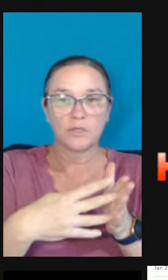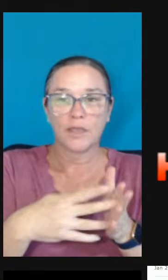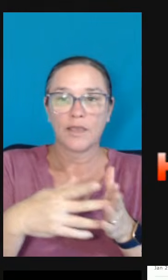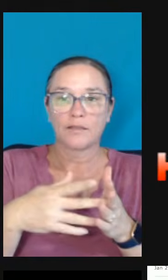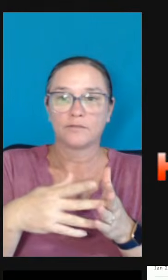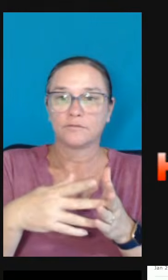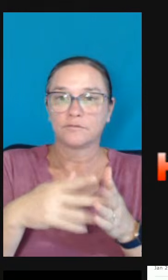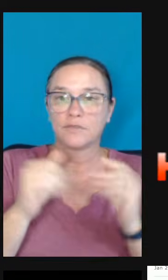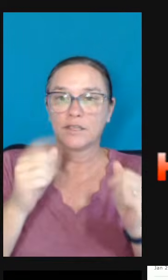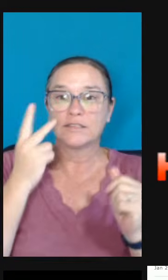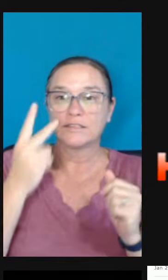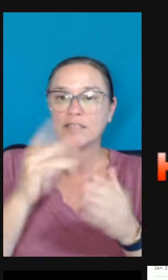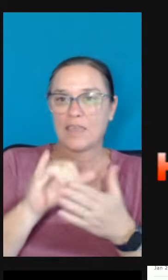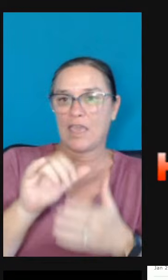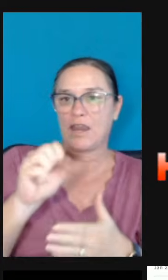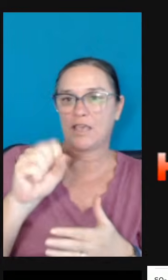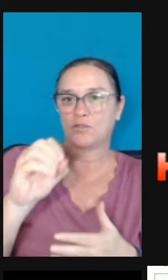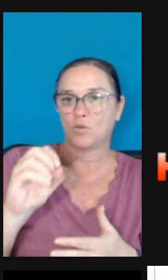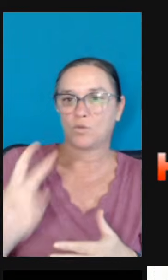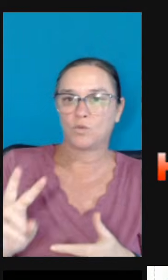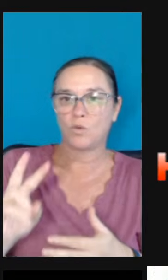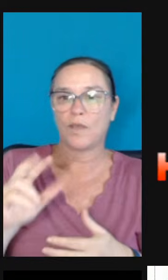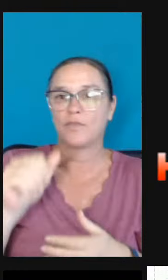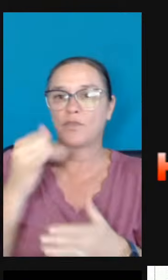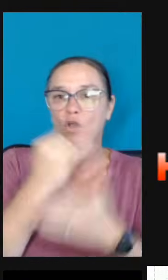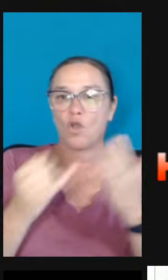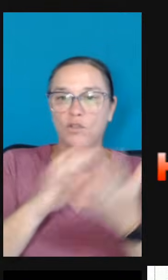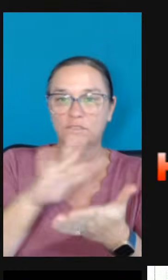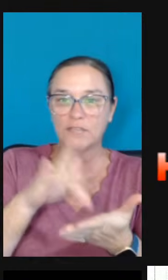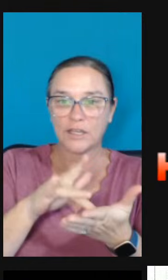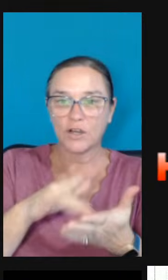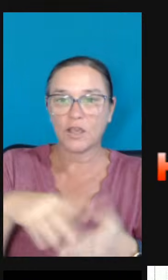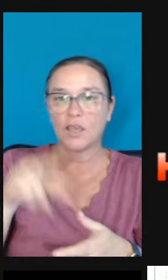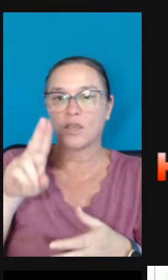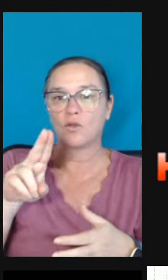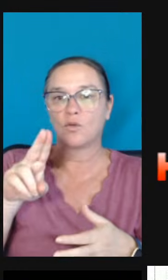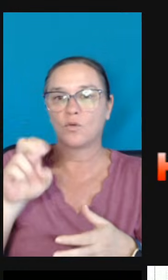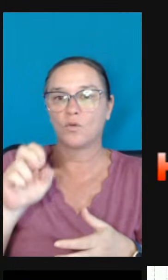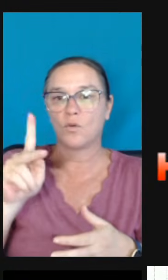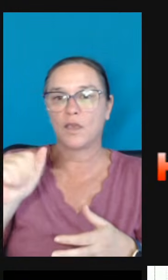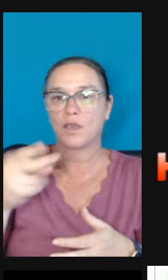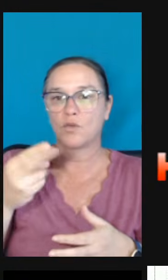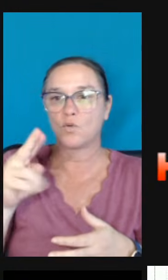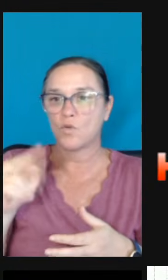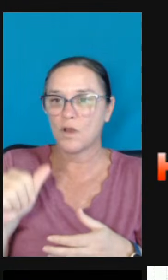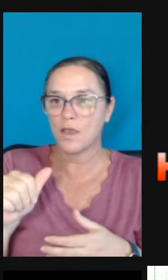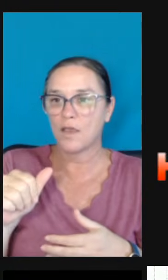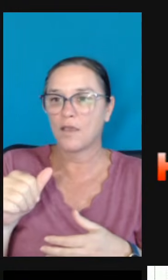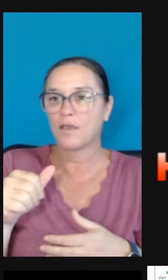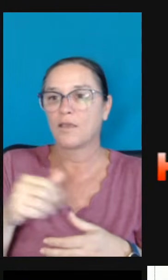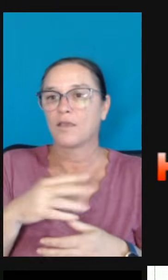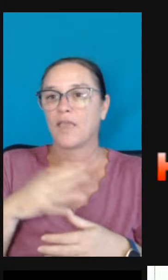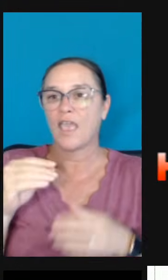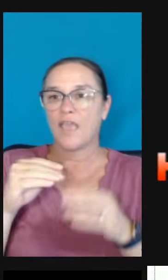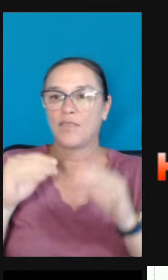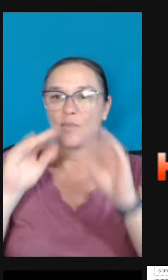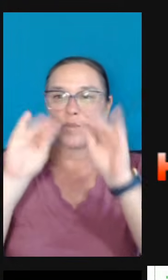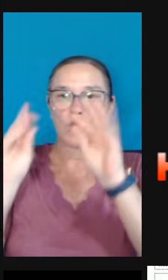of SO2 at the Arts Center, at the Wikahuna Overlook, as well as particulate matter there.